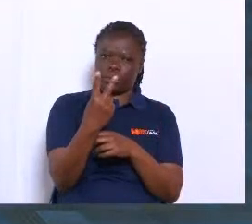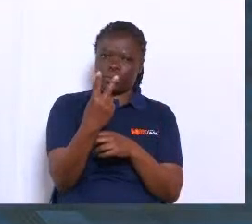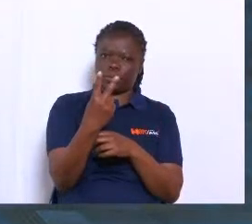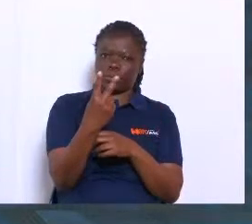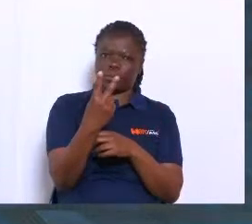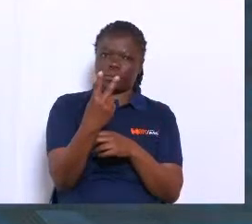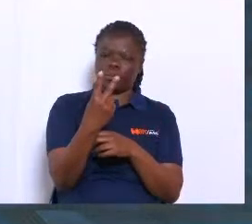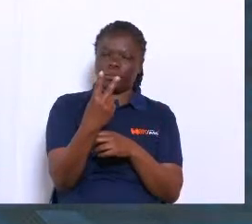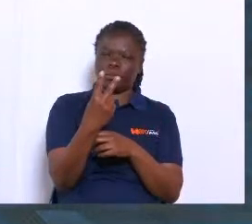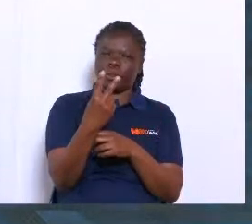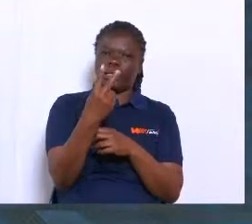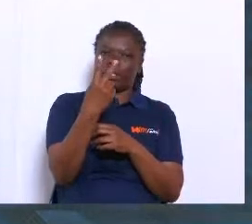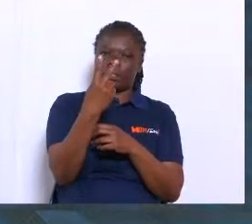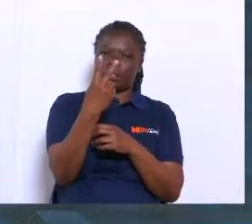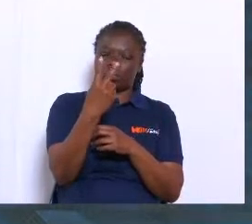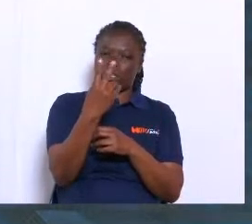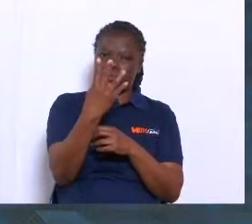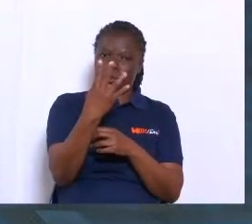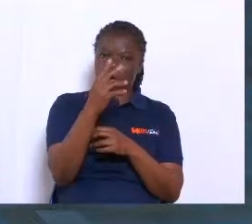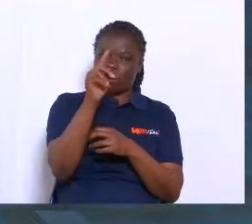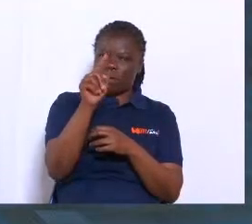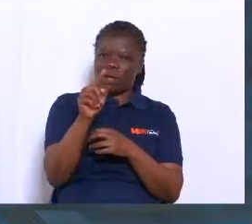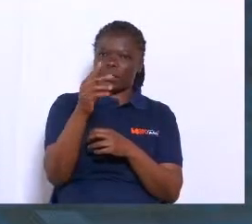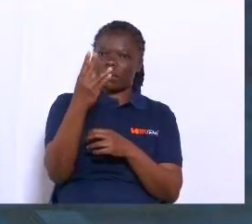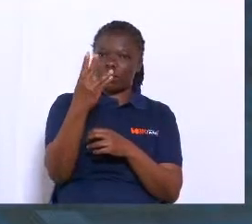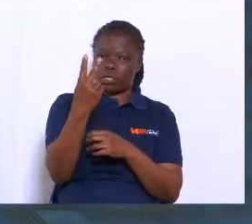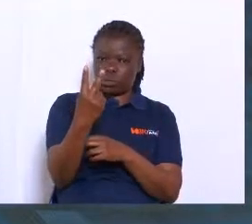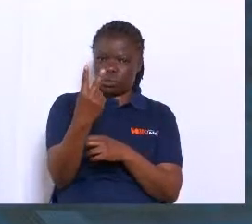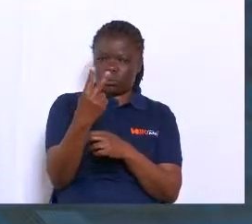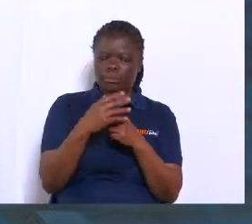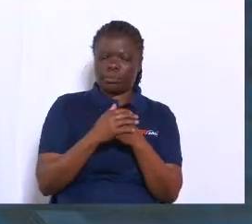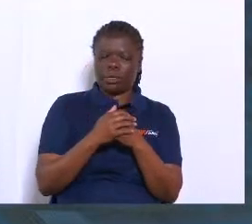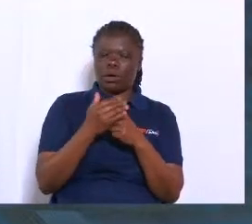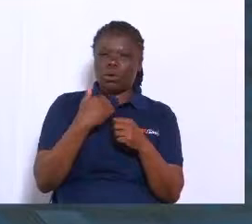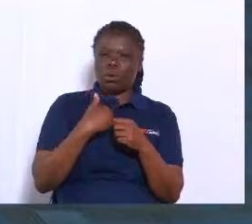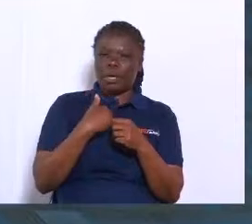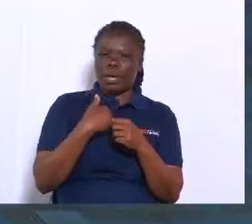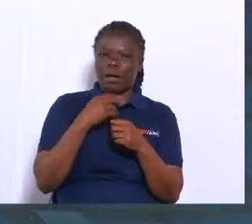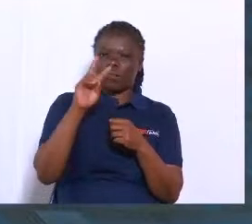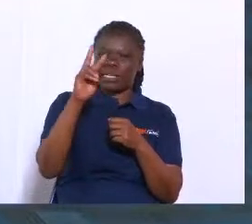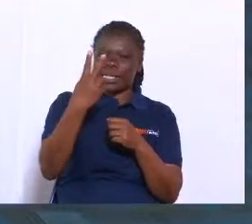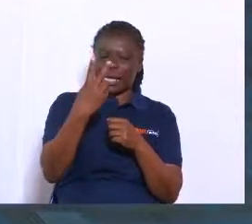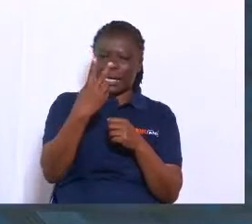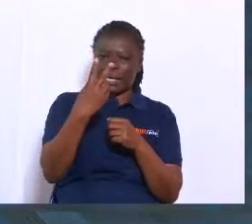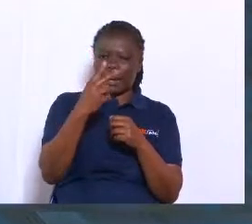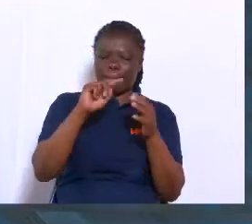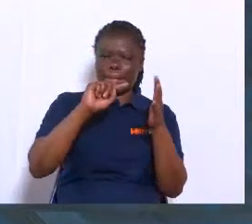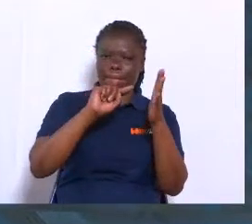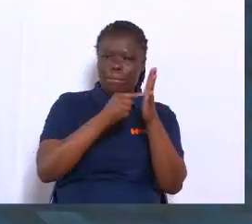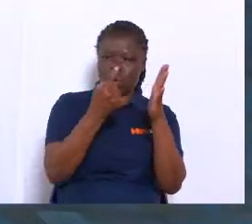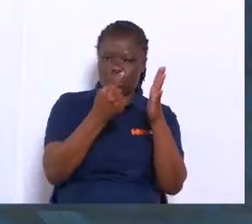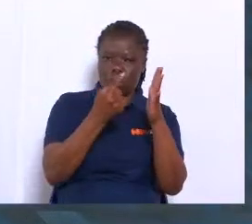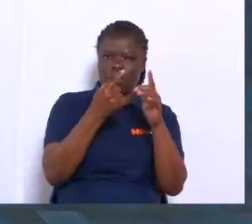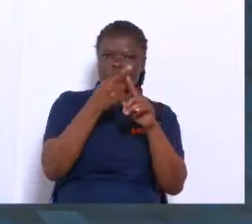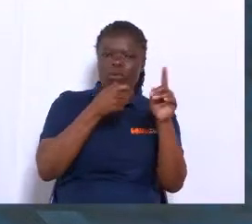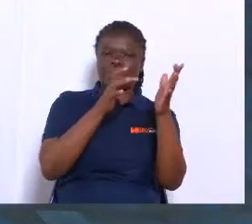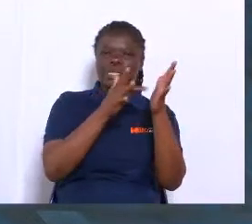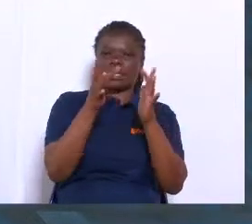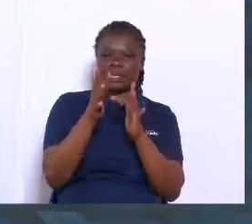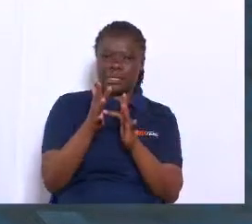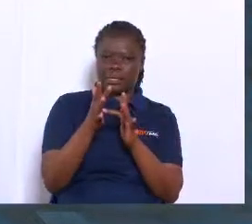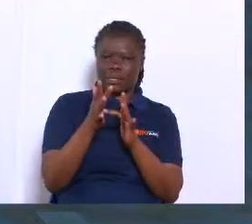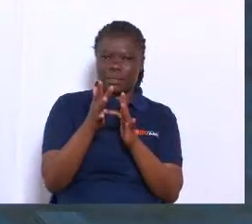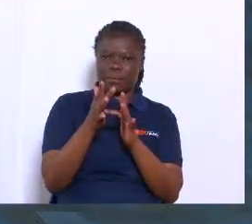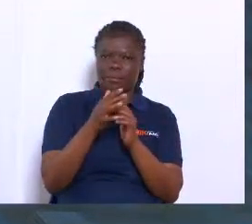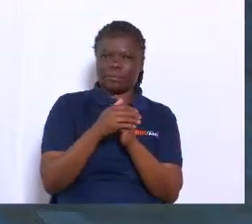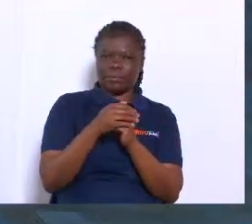24, verse 42. We have the second instruction from Jesus.